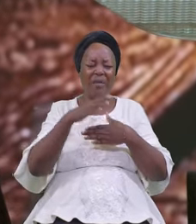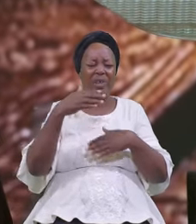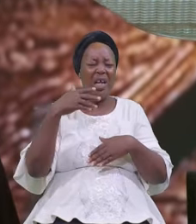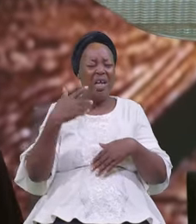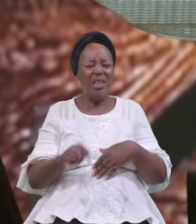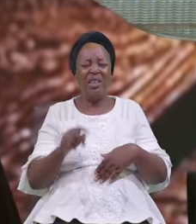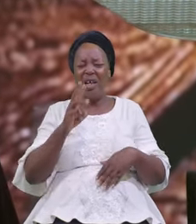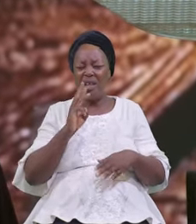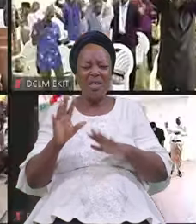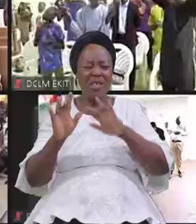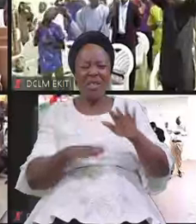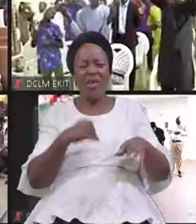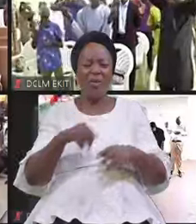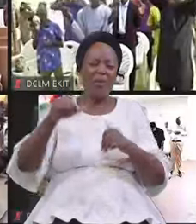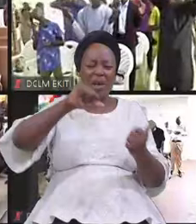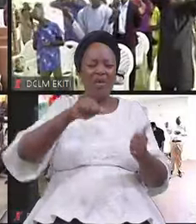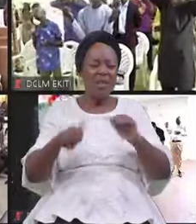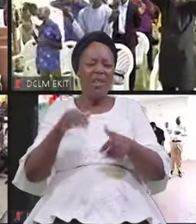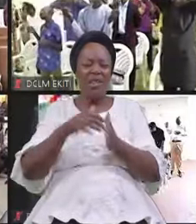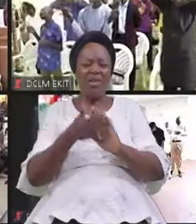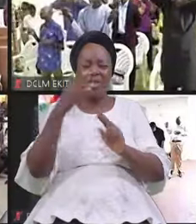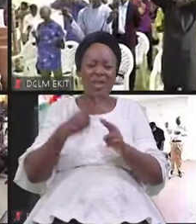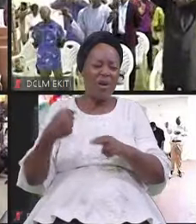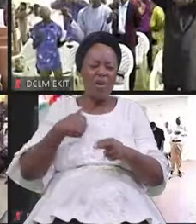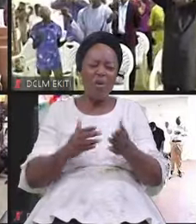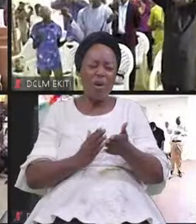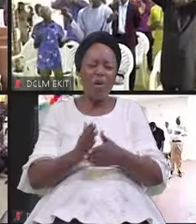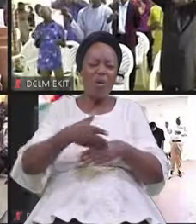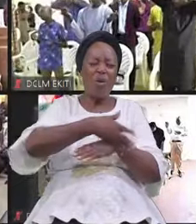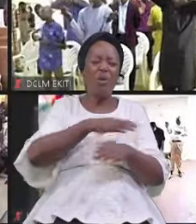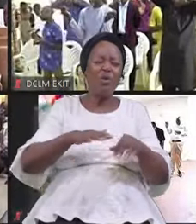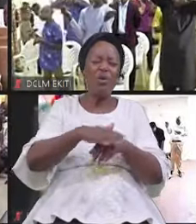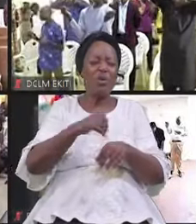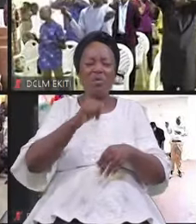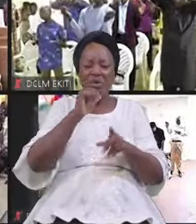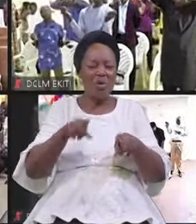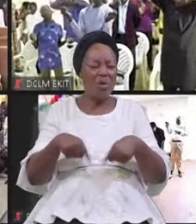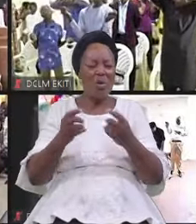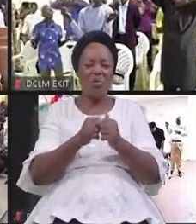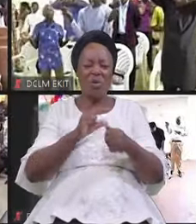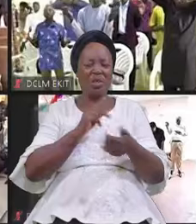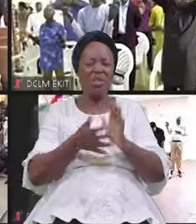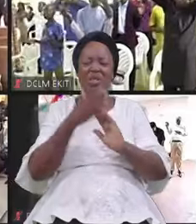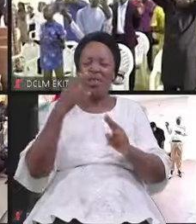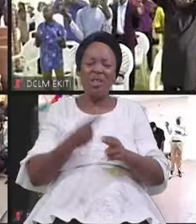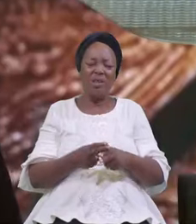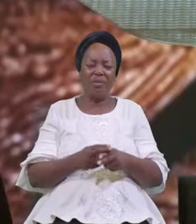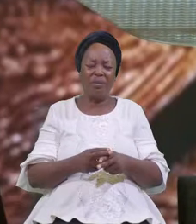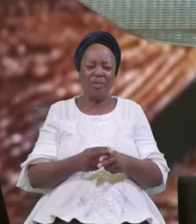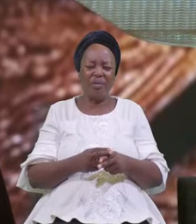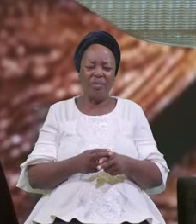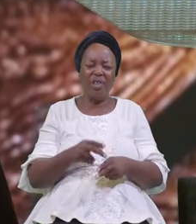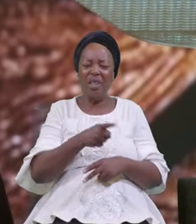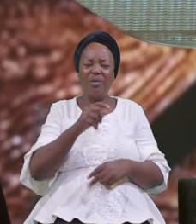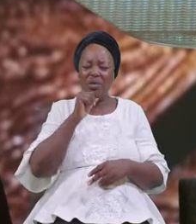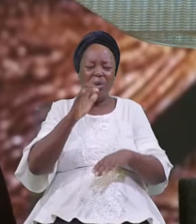of baptism. We cross over, they will not cross over with us. They will